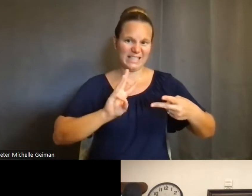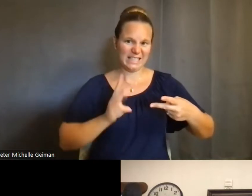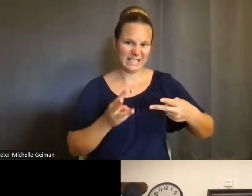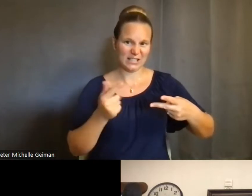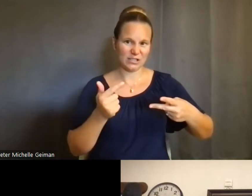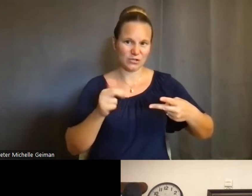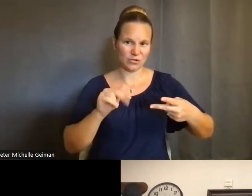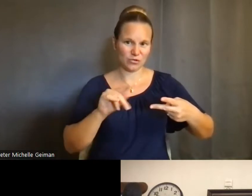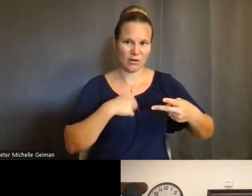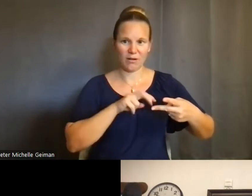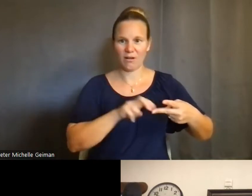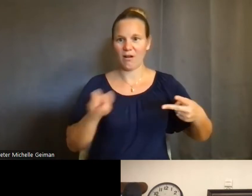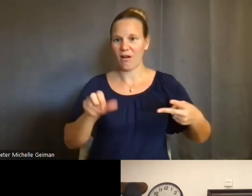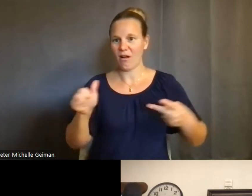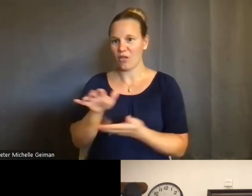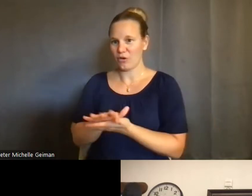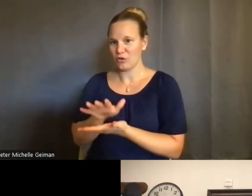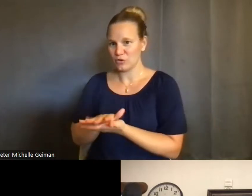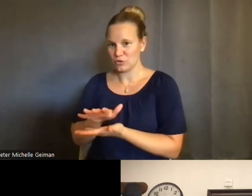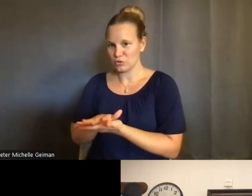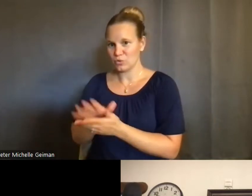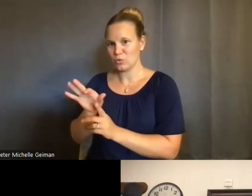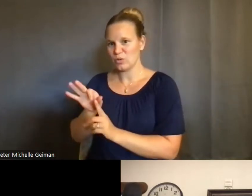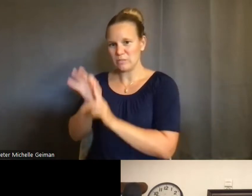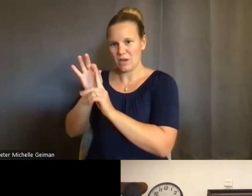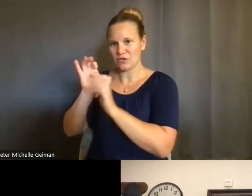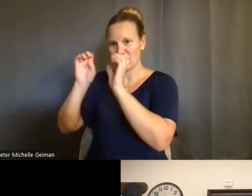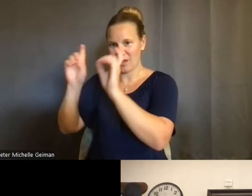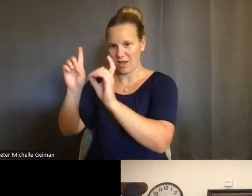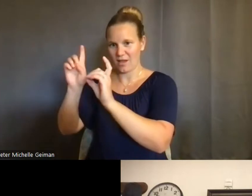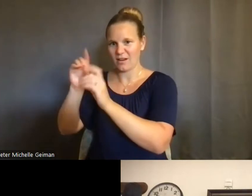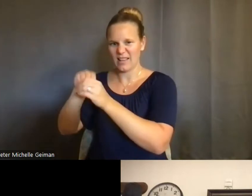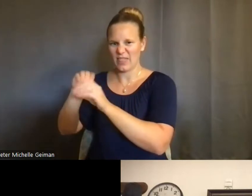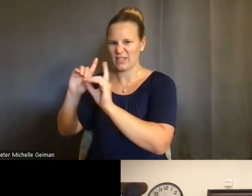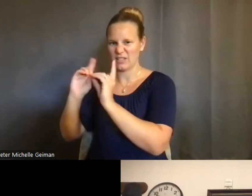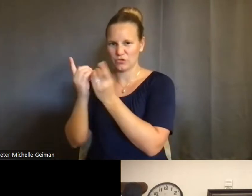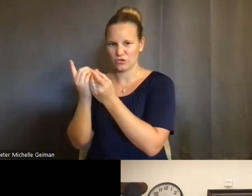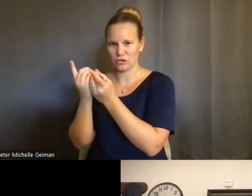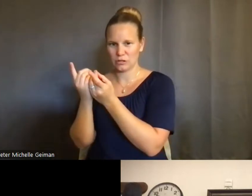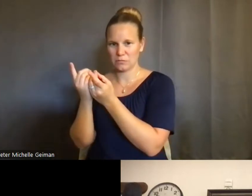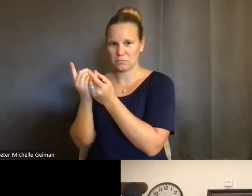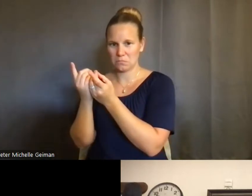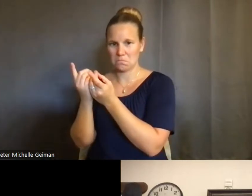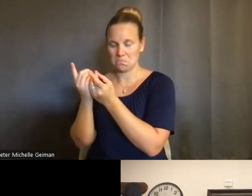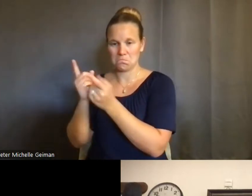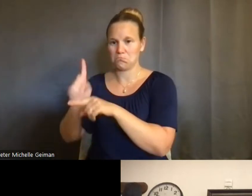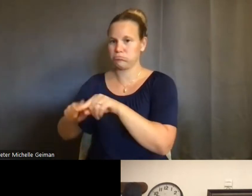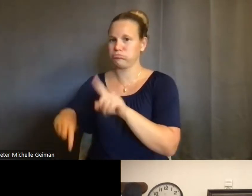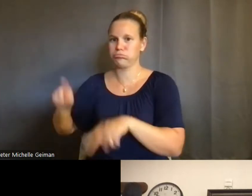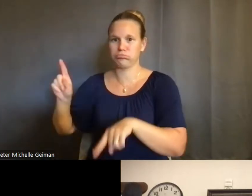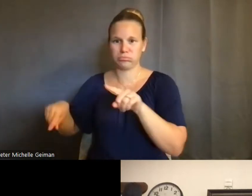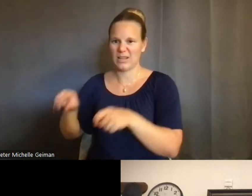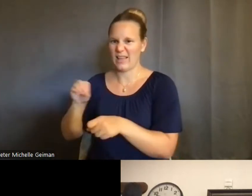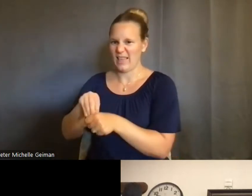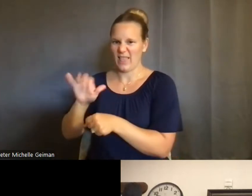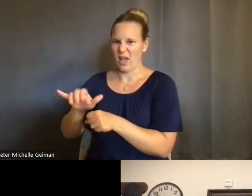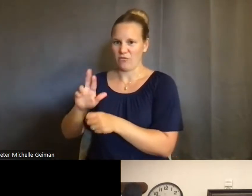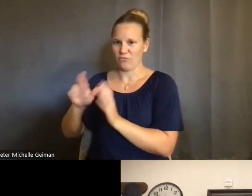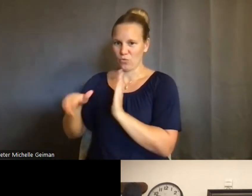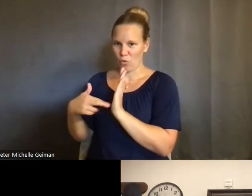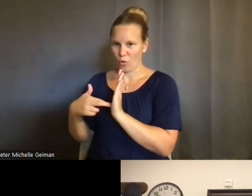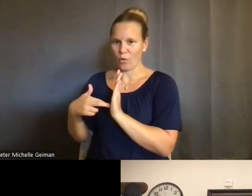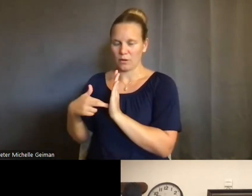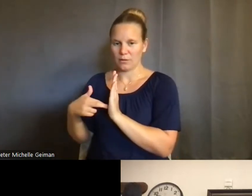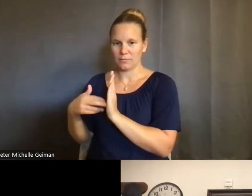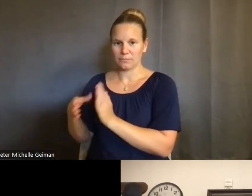within the district, taught 1 year of special education, and did a lot of different things in that role.